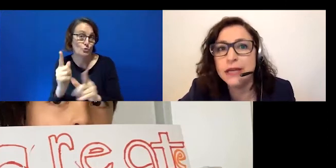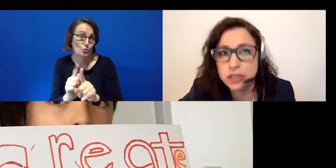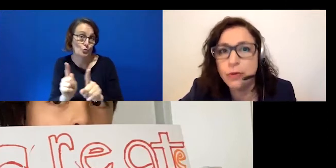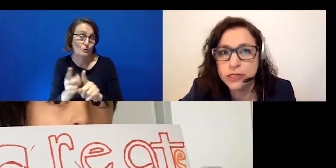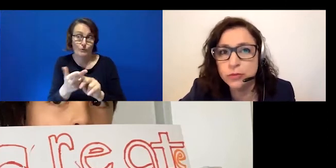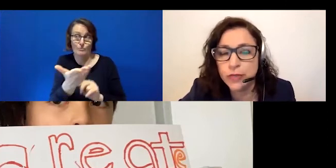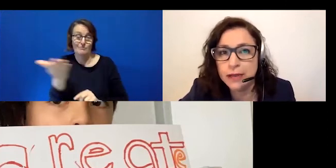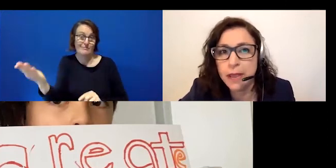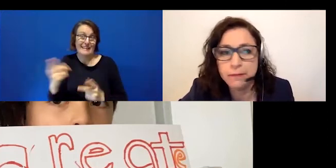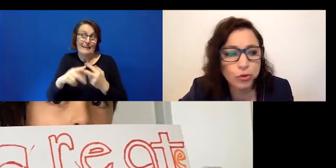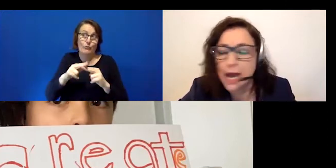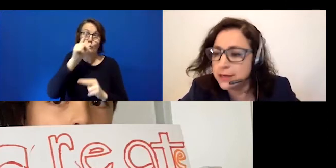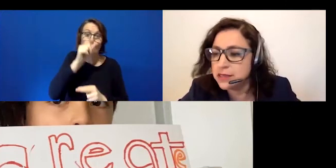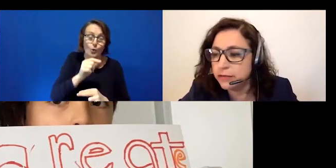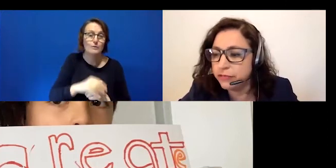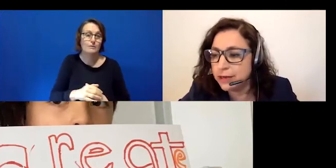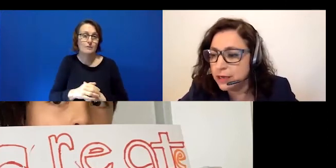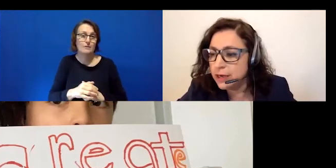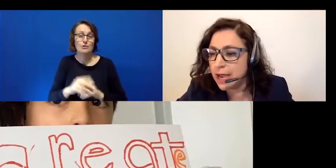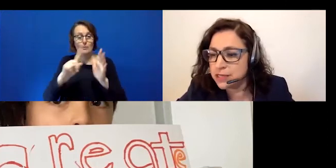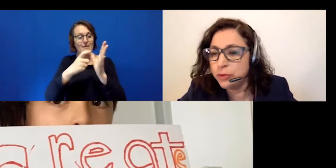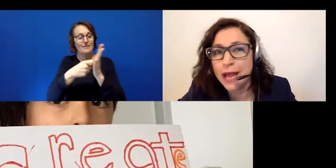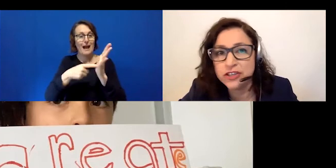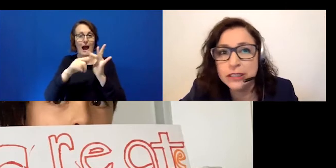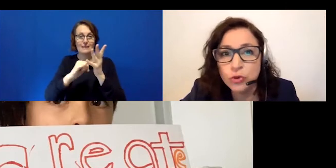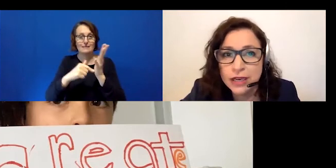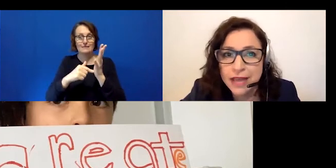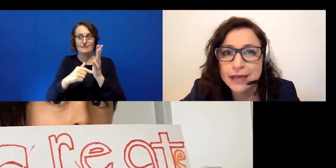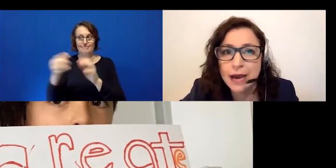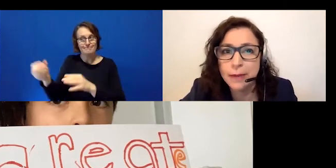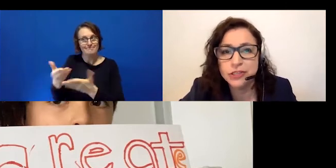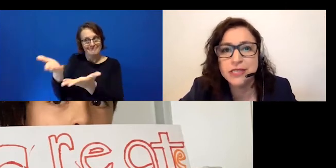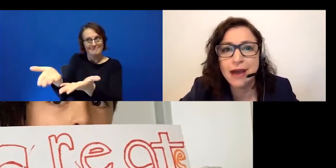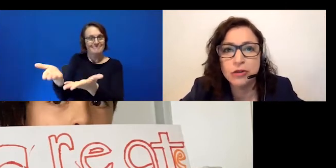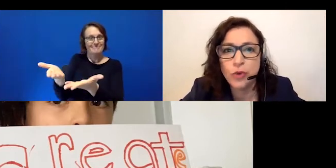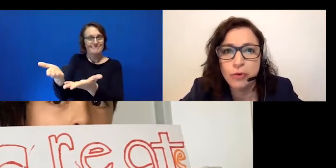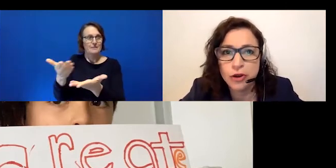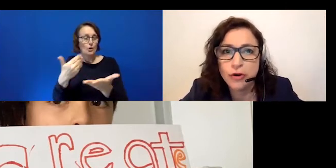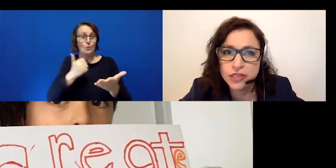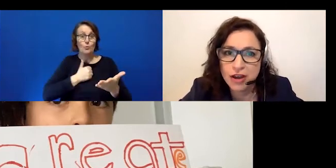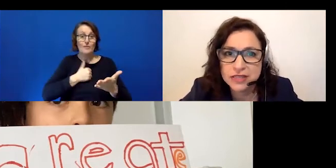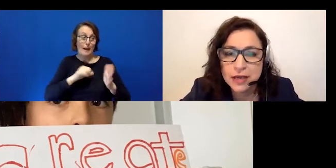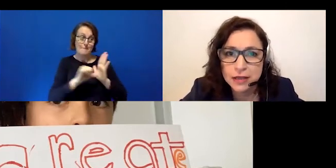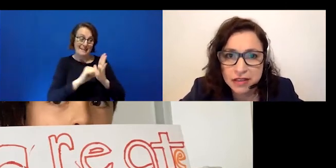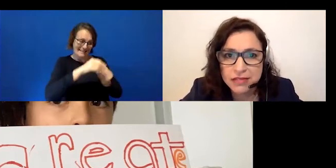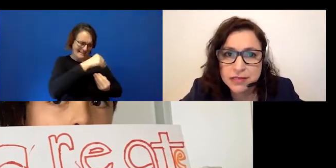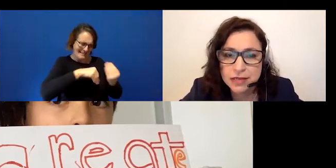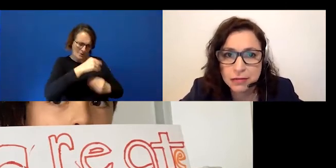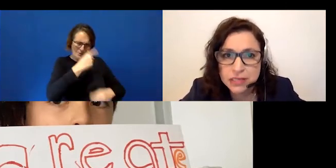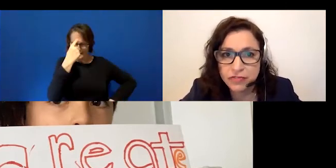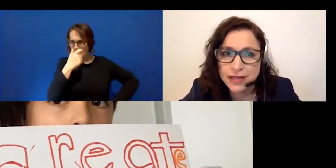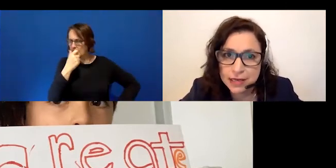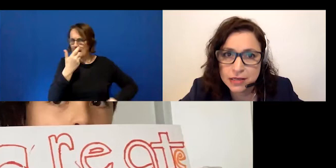as much as possible and put artists at the front. So we were actually looking at that in our budgets. How can we prioritise that